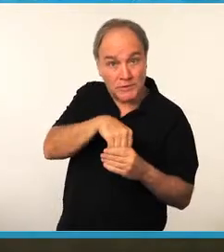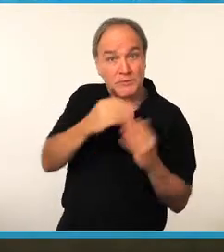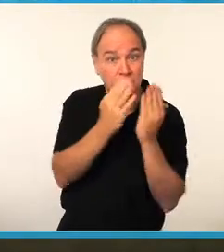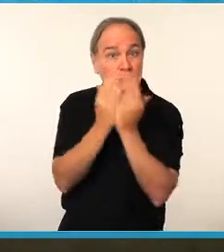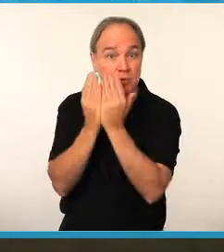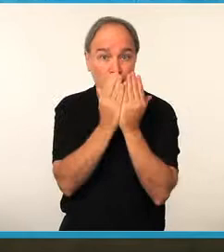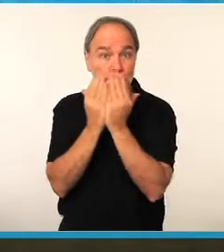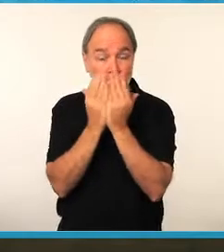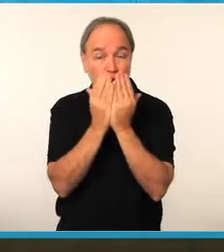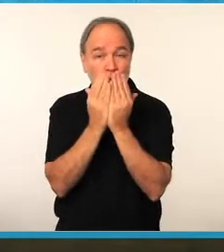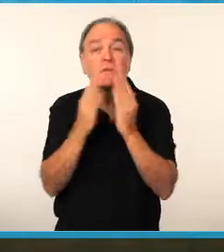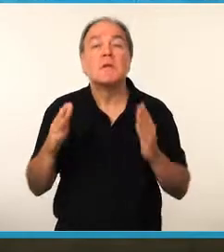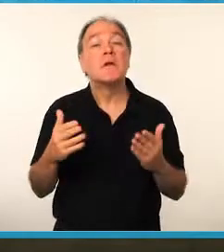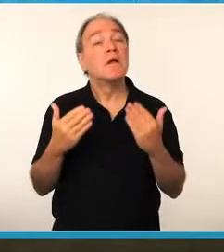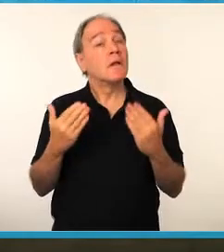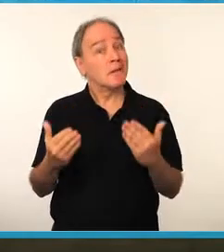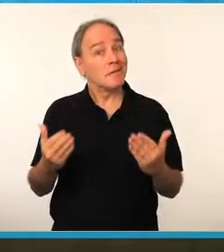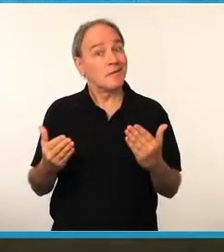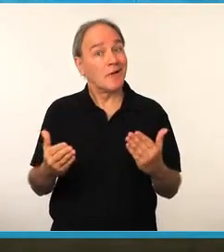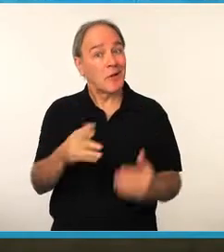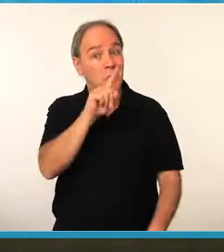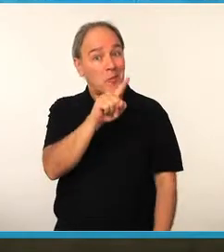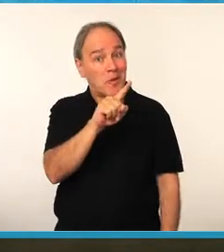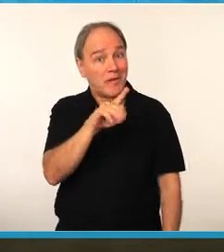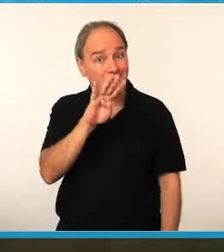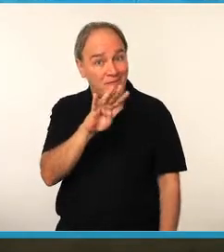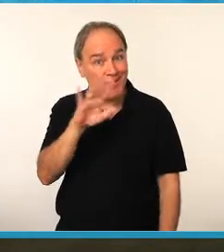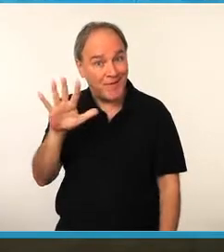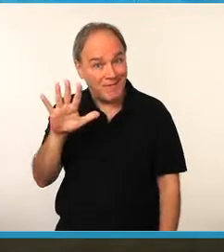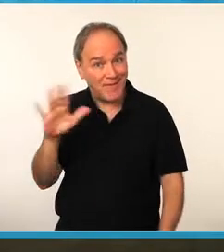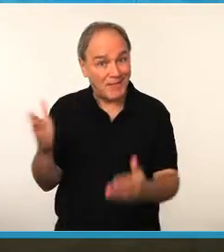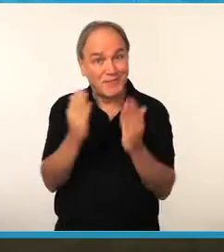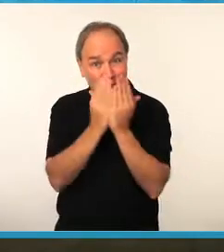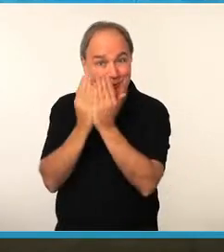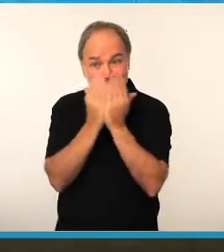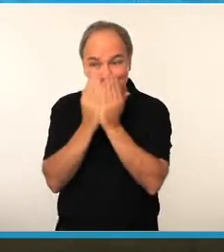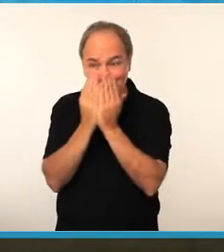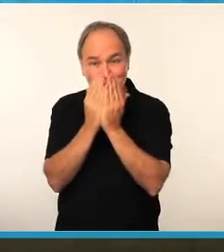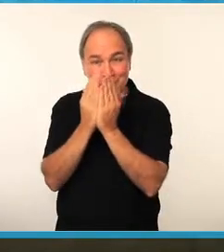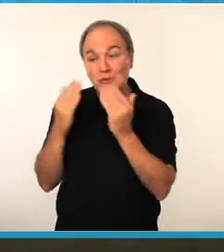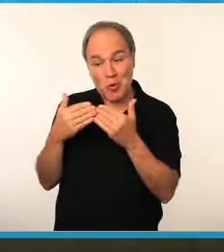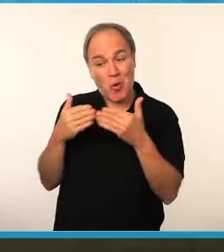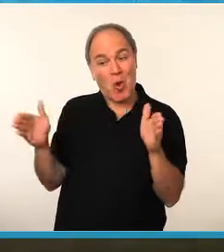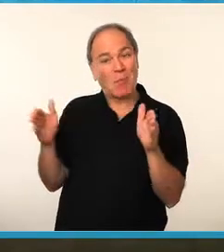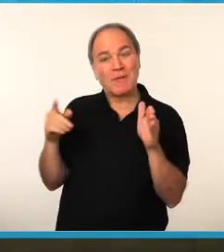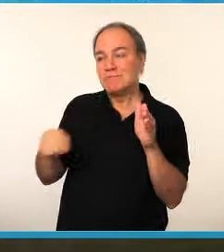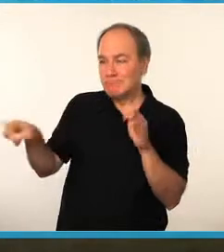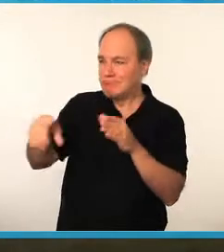schools. And today there are 145 schools which are inclusive,